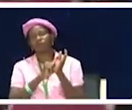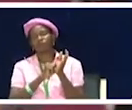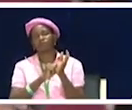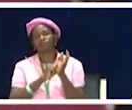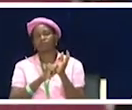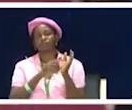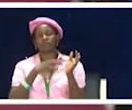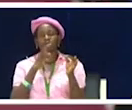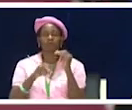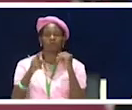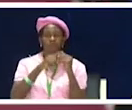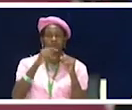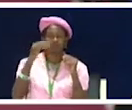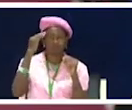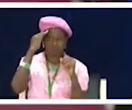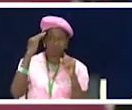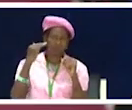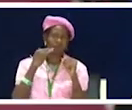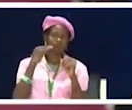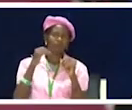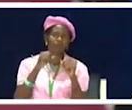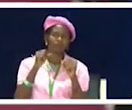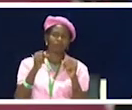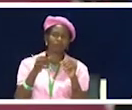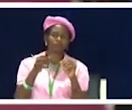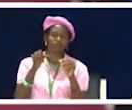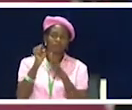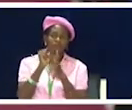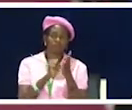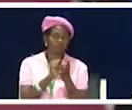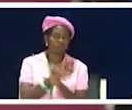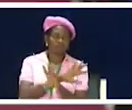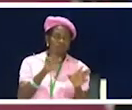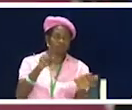And if you are head of state, you don't say yes to anybody.